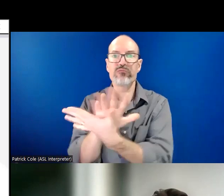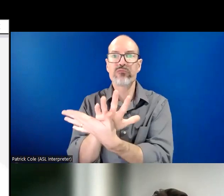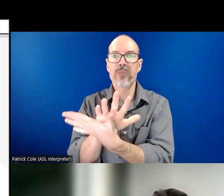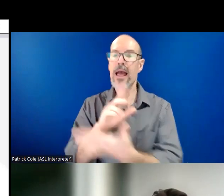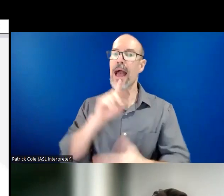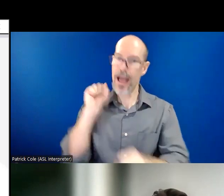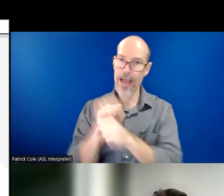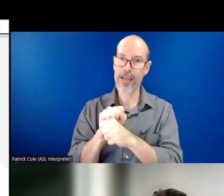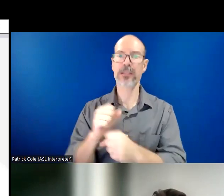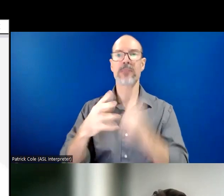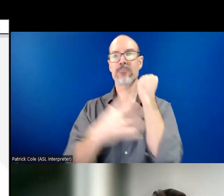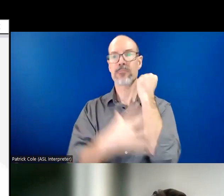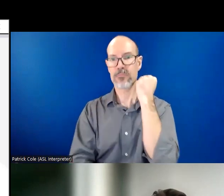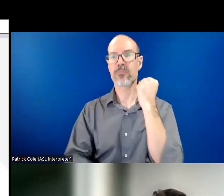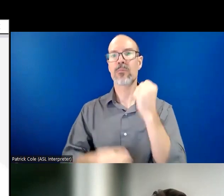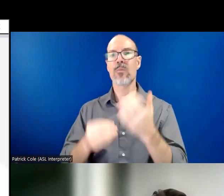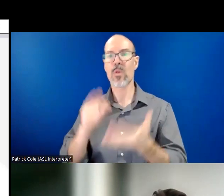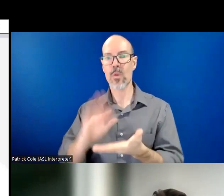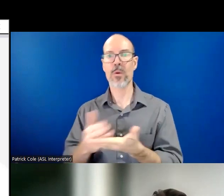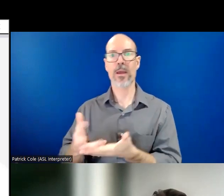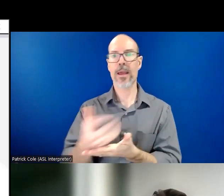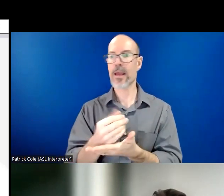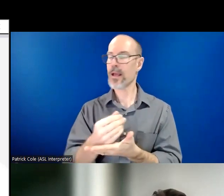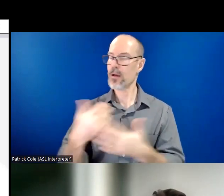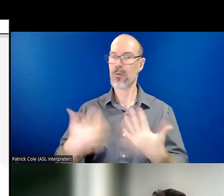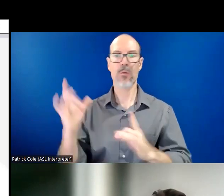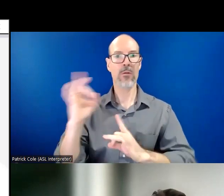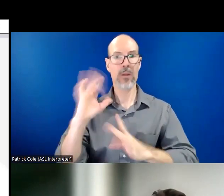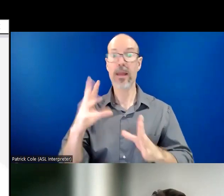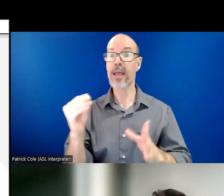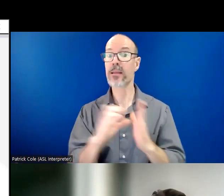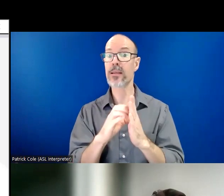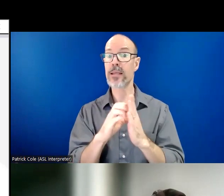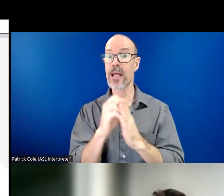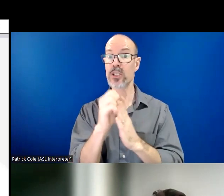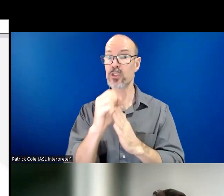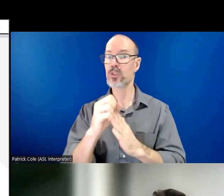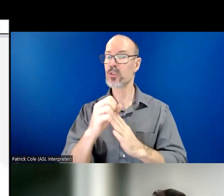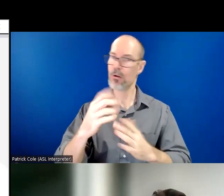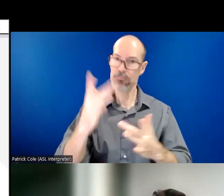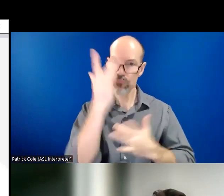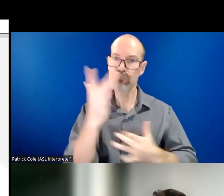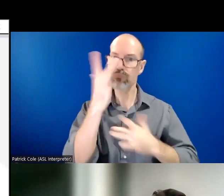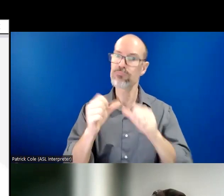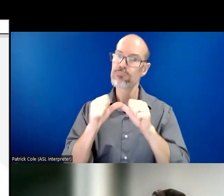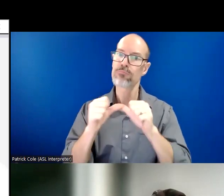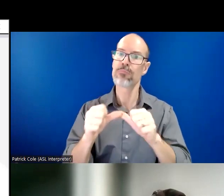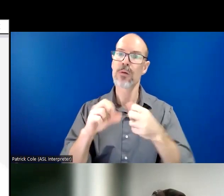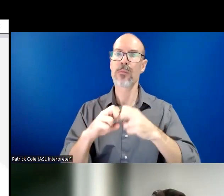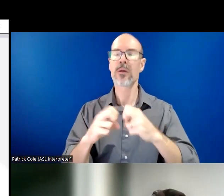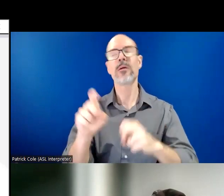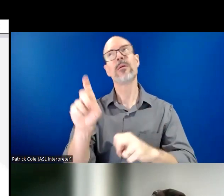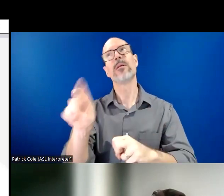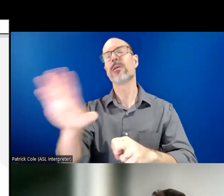disadvantaged communities experiencing very high levels of poverty, cancer, and other chronic health issues. We really need your help.